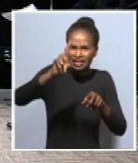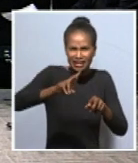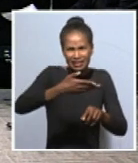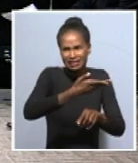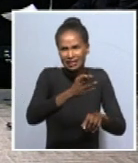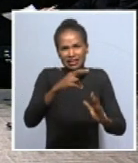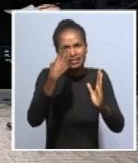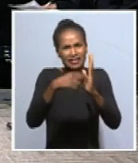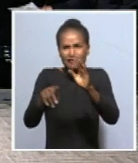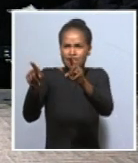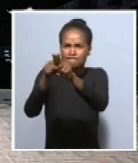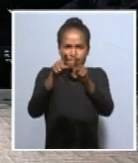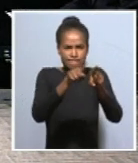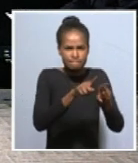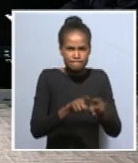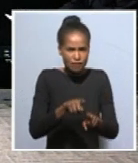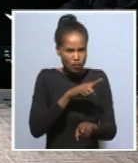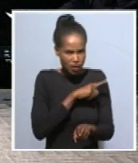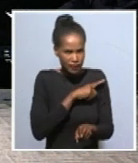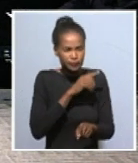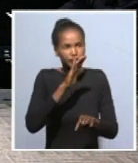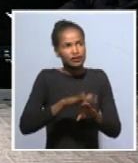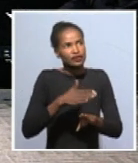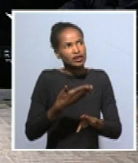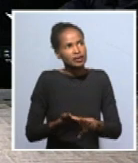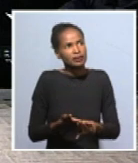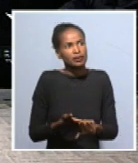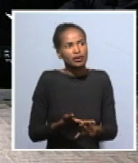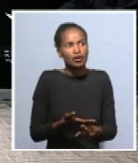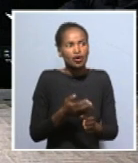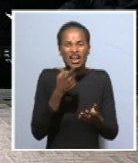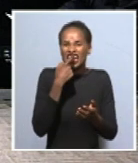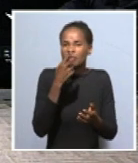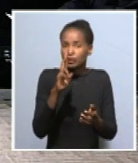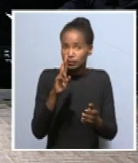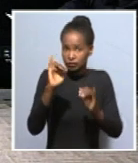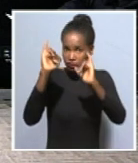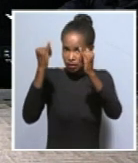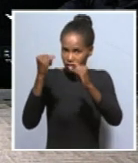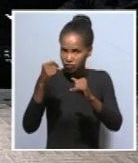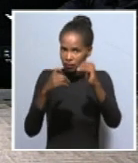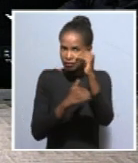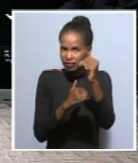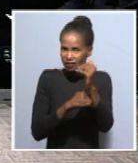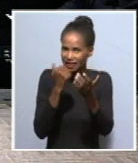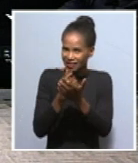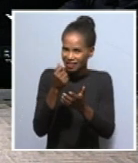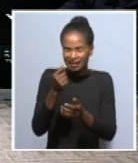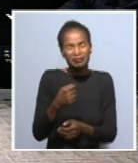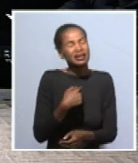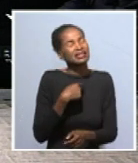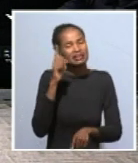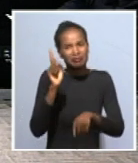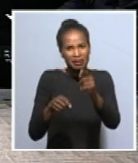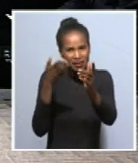would like to refer to the Agribank region, office in Rundu, whereby we are struggling a lot. I wanted to